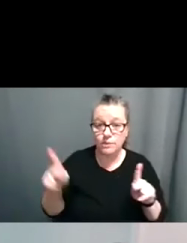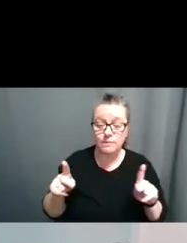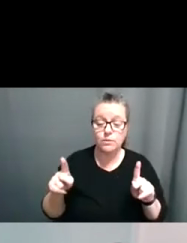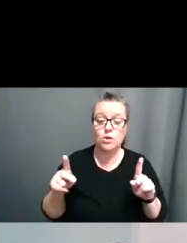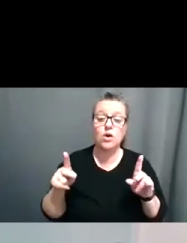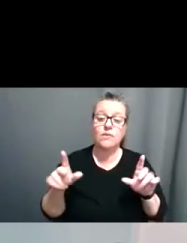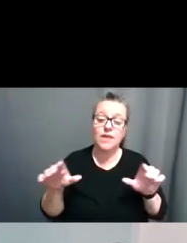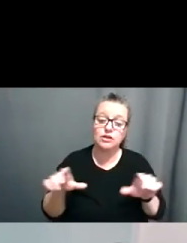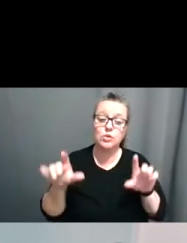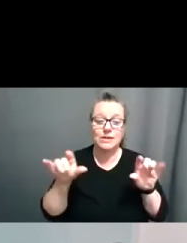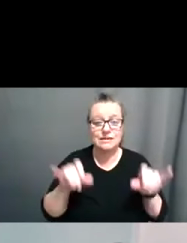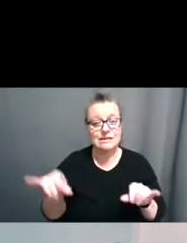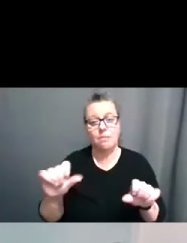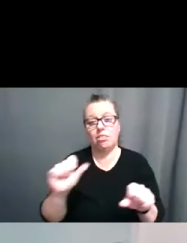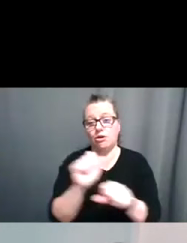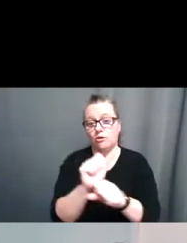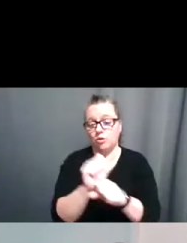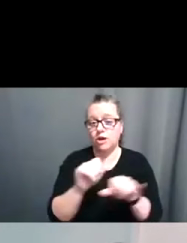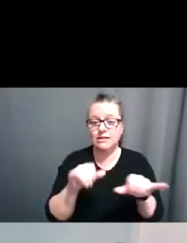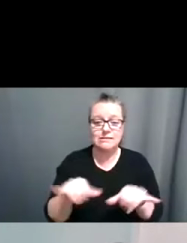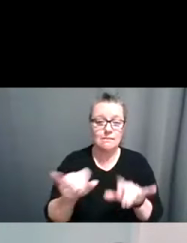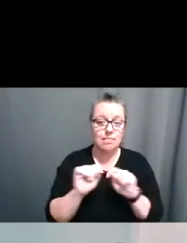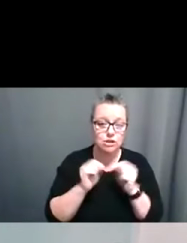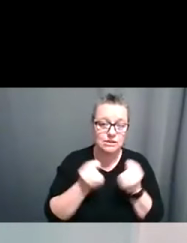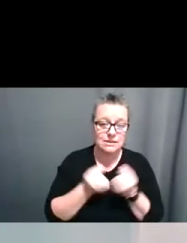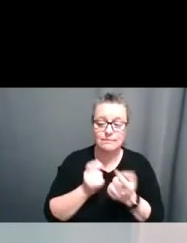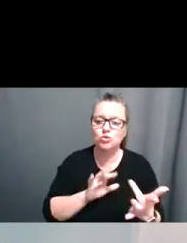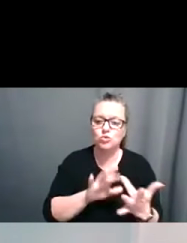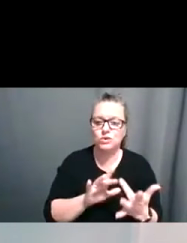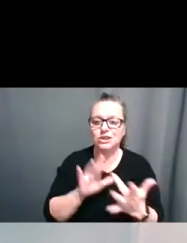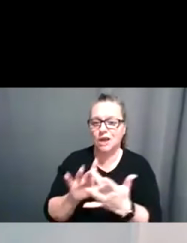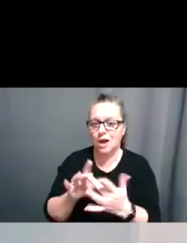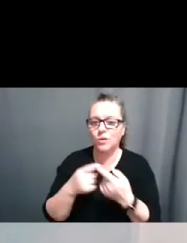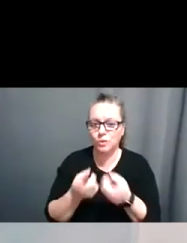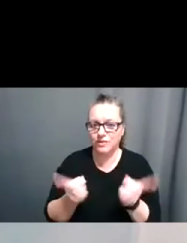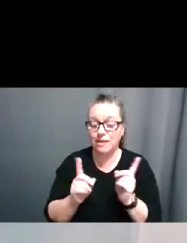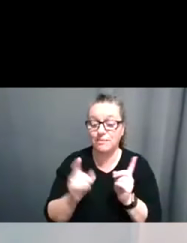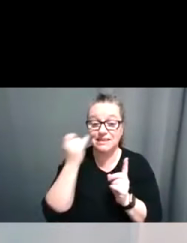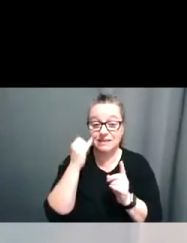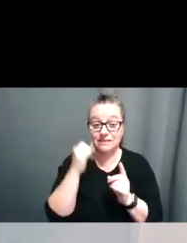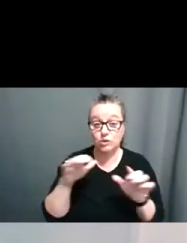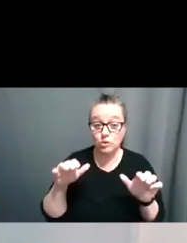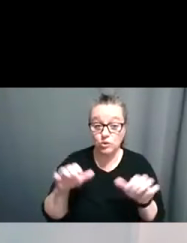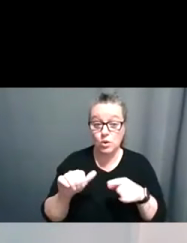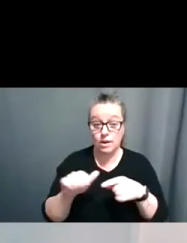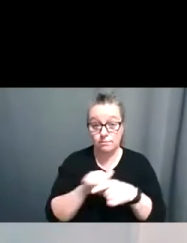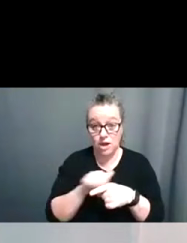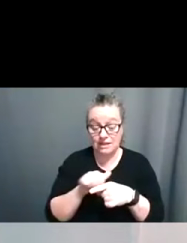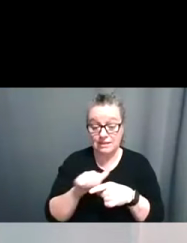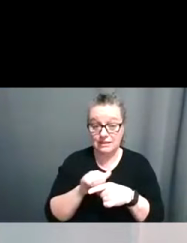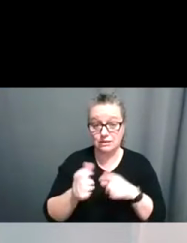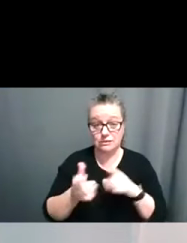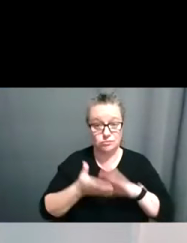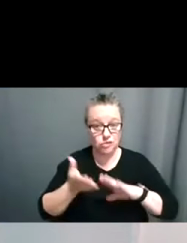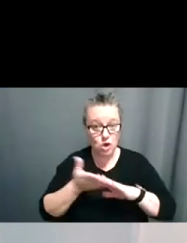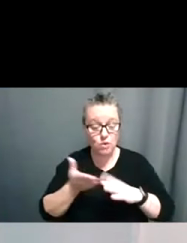similar projects, leading similar teams, right? And reach out to them. Because if you do actually practice, if you run through the talking